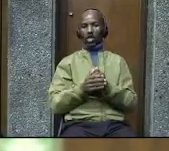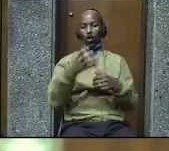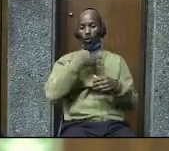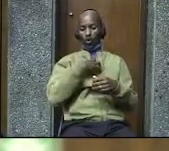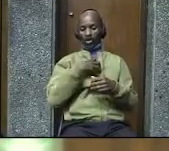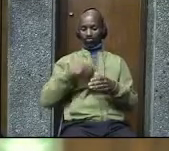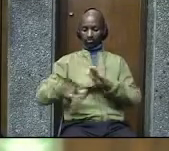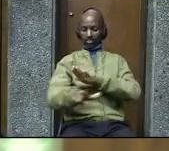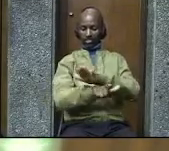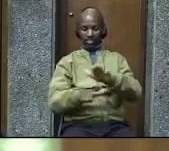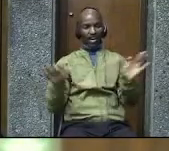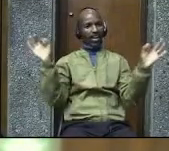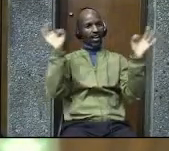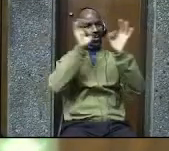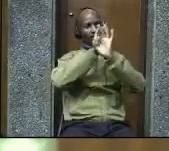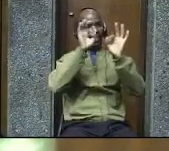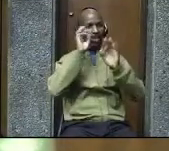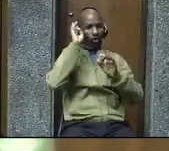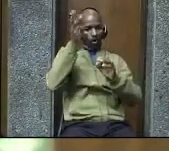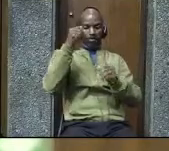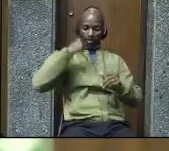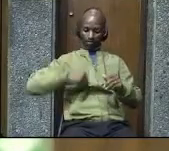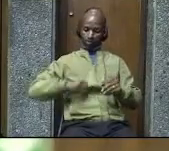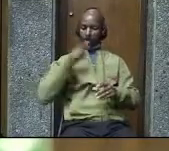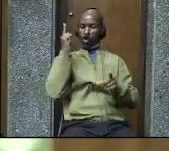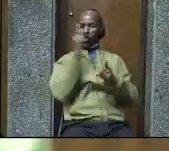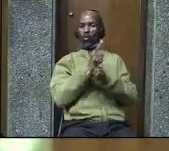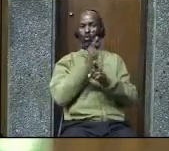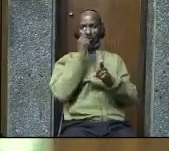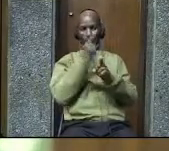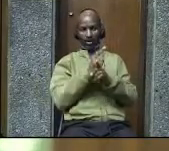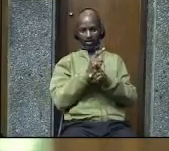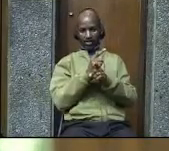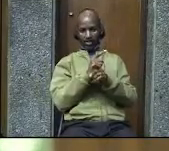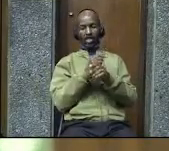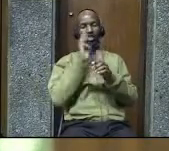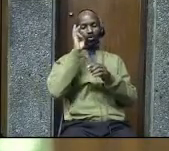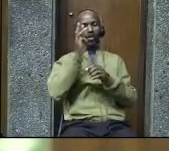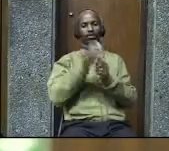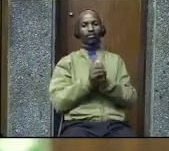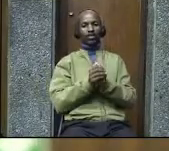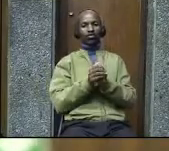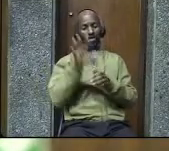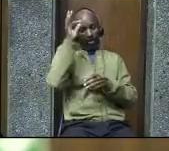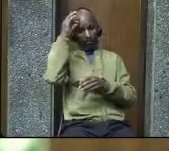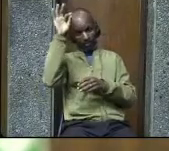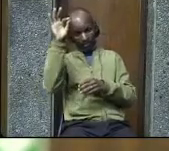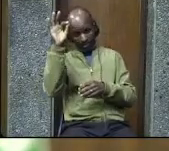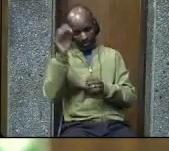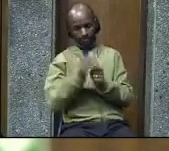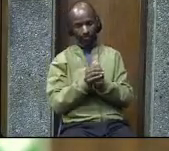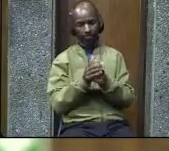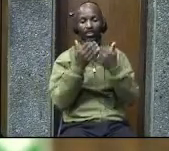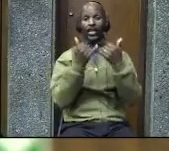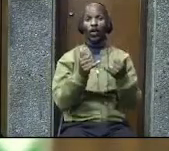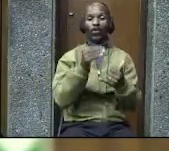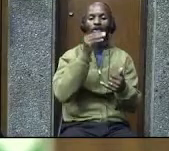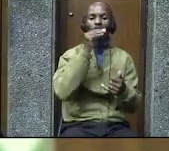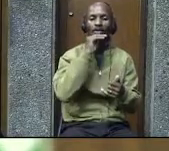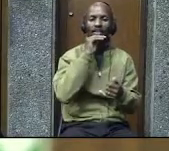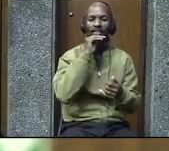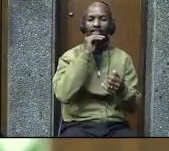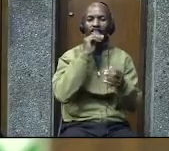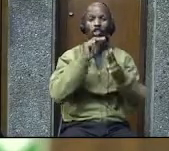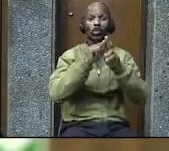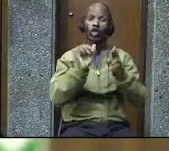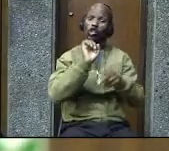ownership of this land. It will belong ako maspala. Kapot will belong to the state. Therefore, o tseba ha